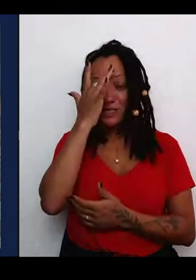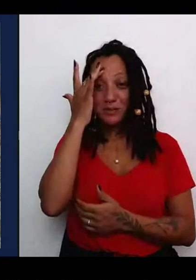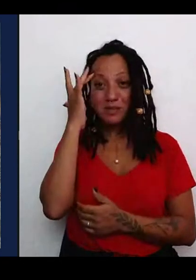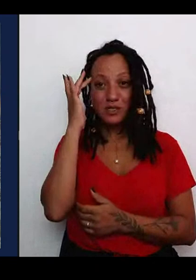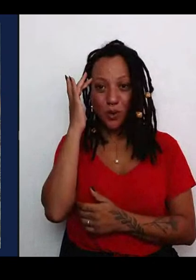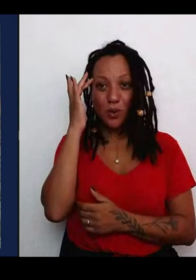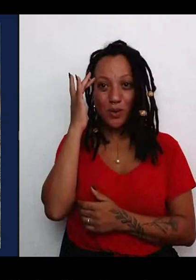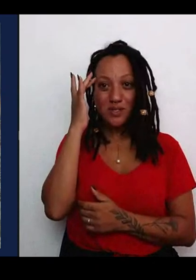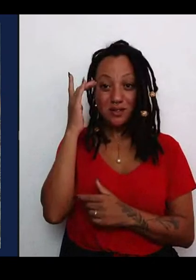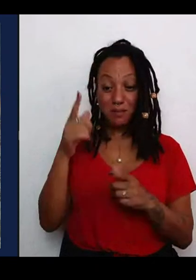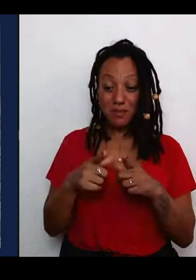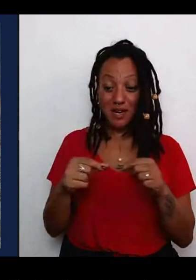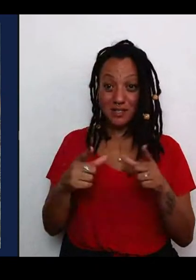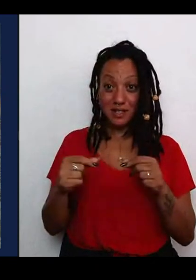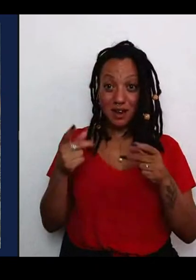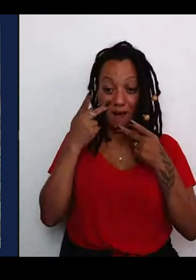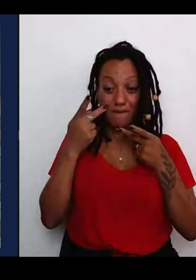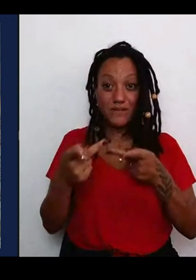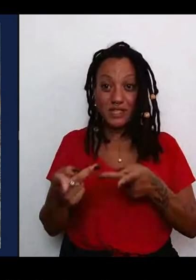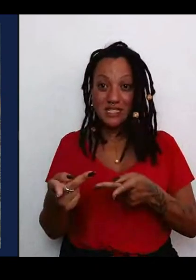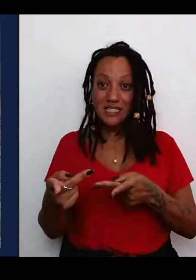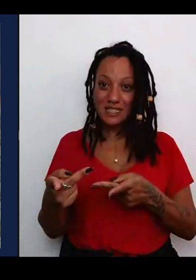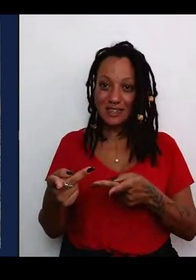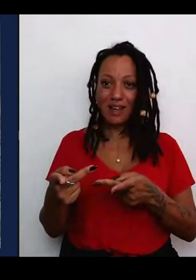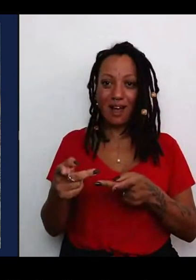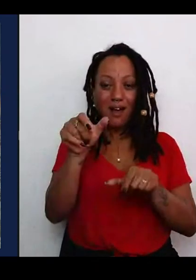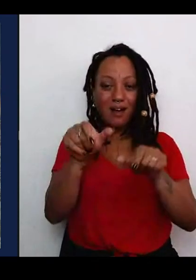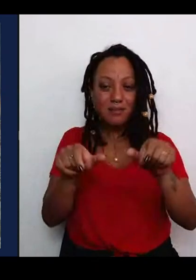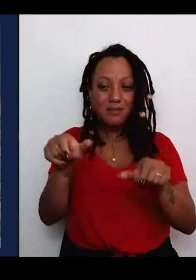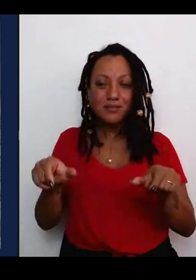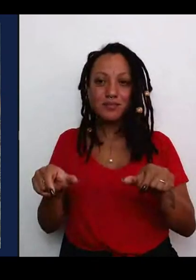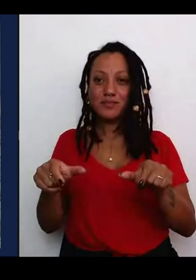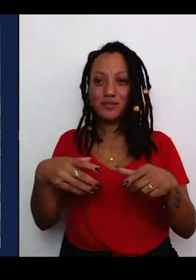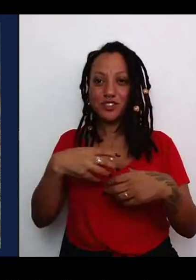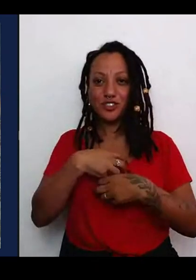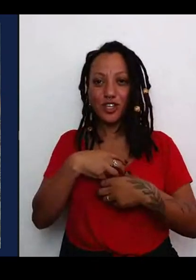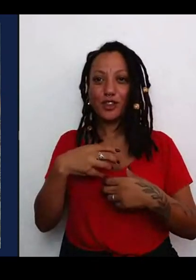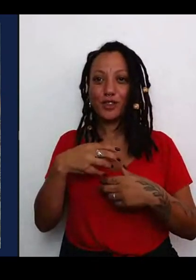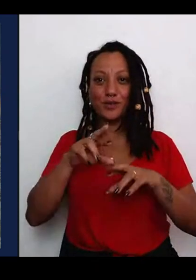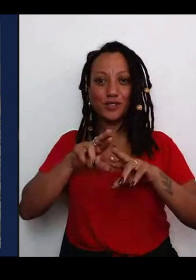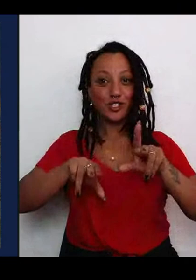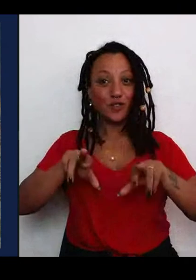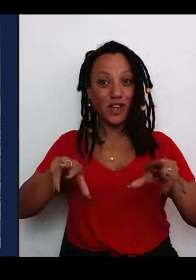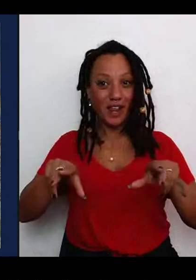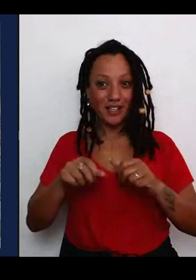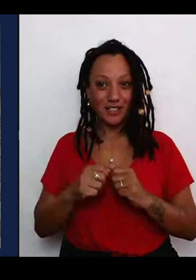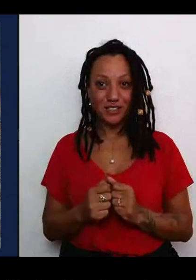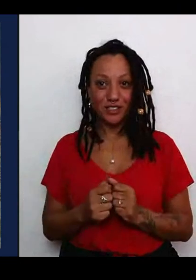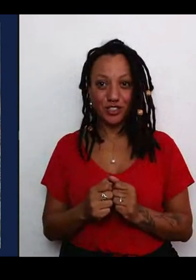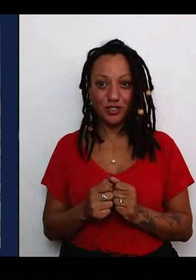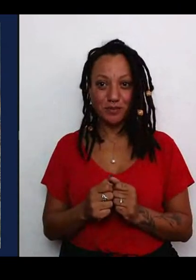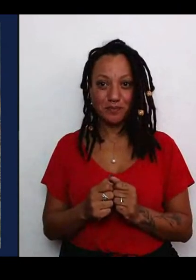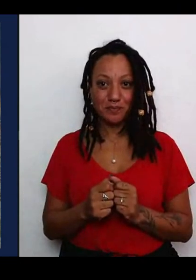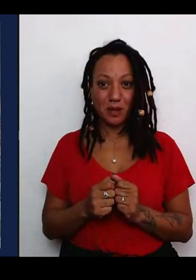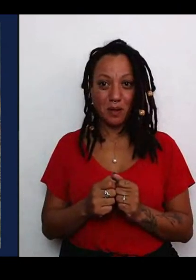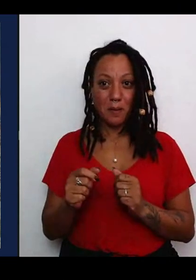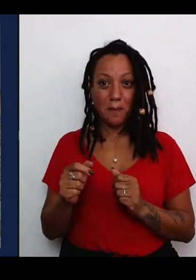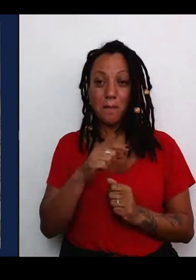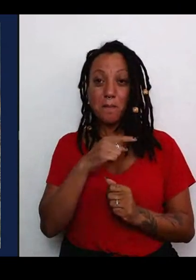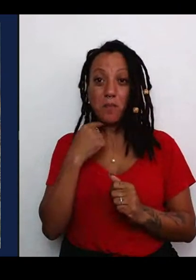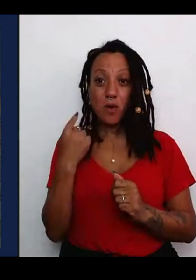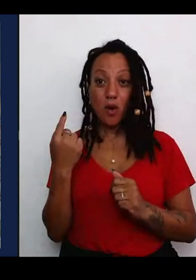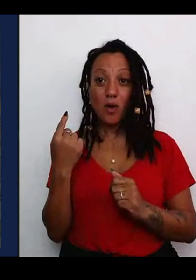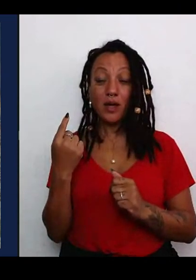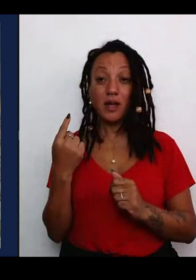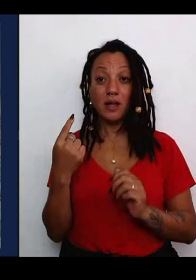in different ways um even when they're dead and that's the case of a tamandua of an